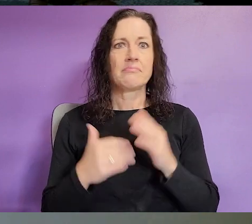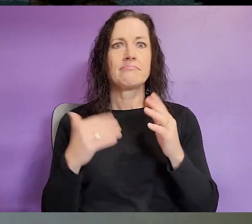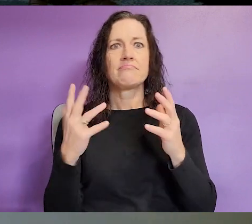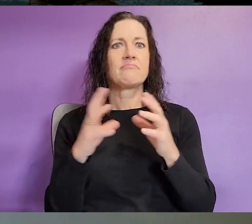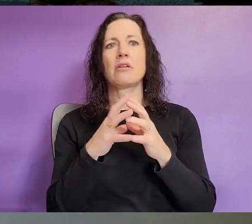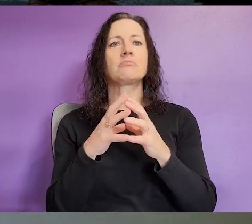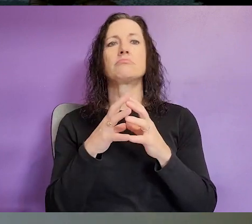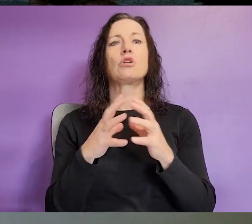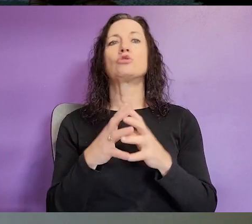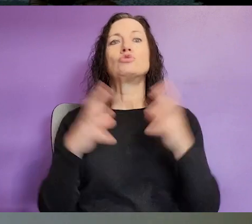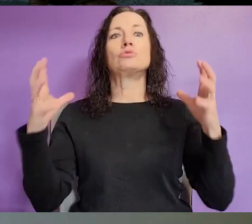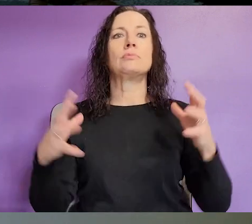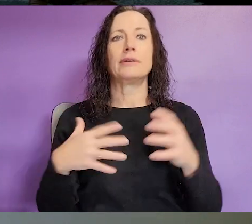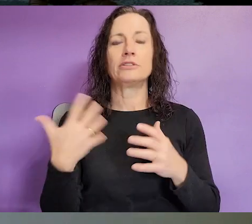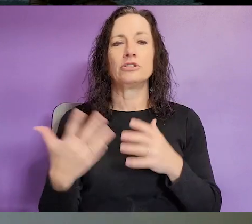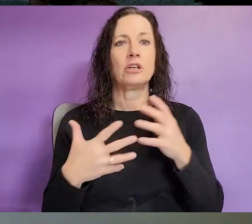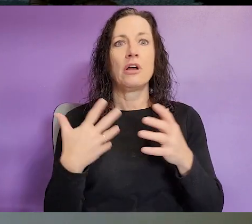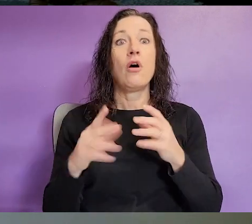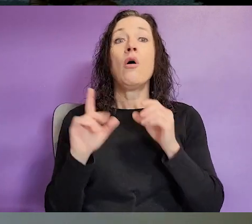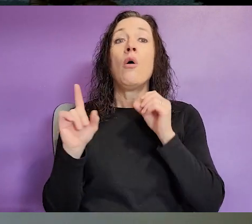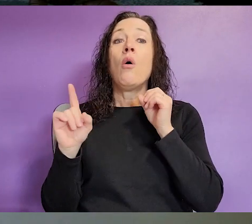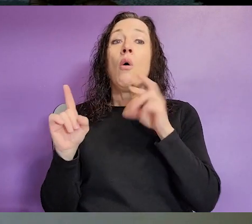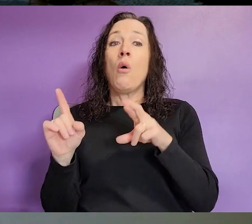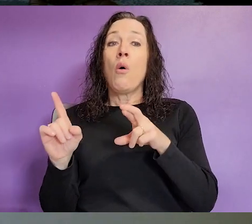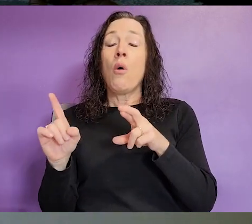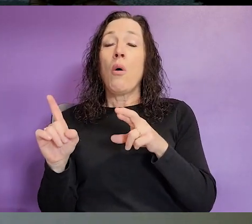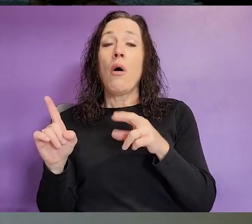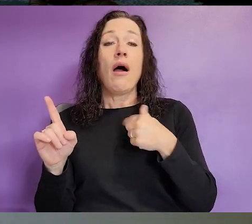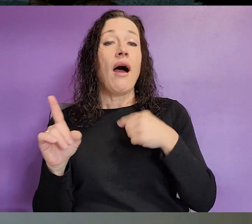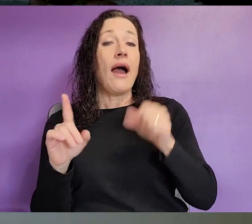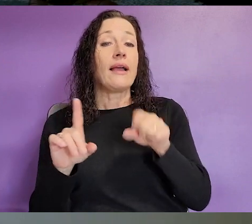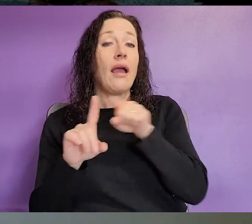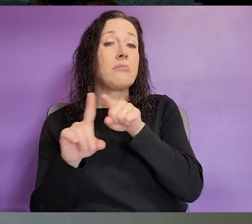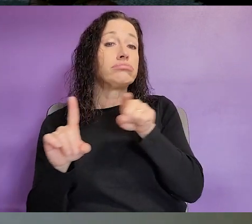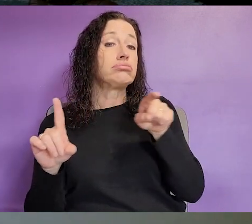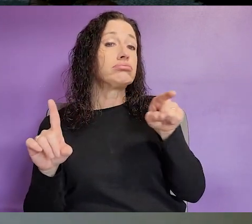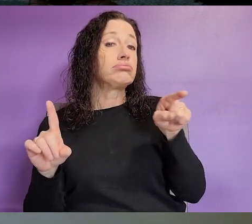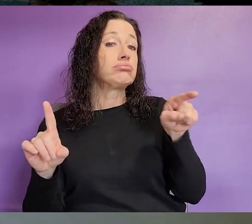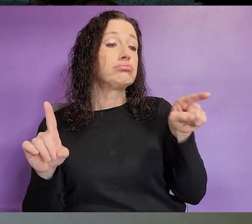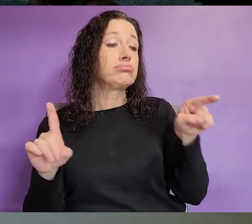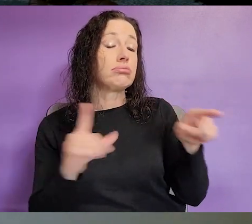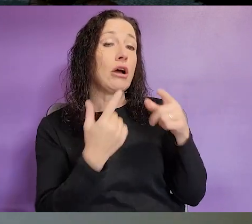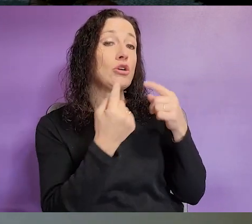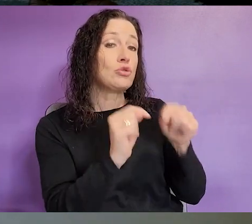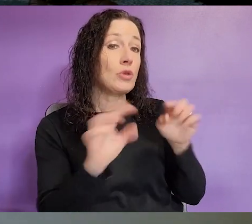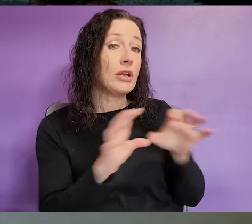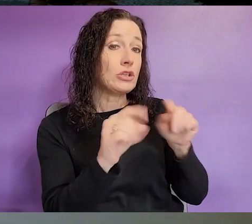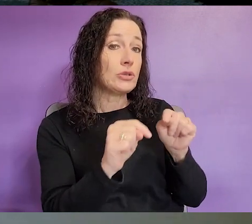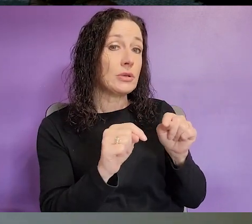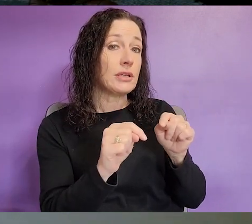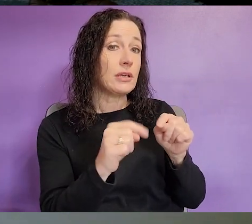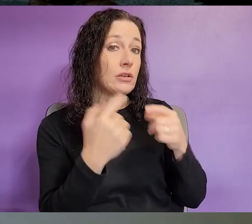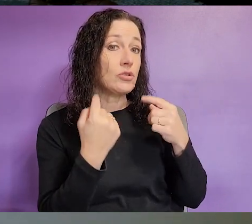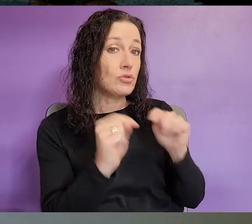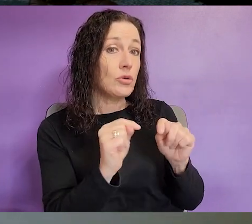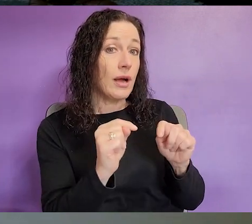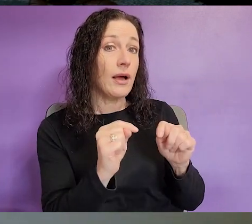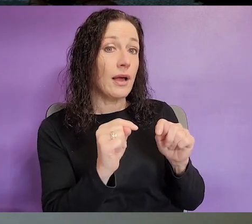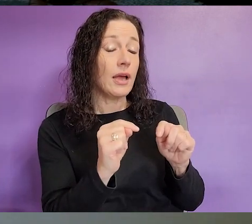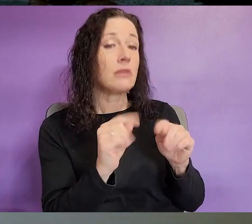It's too much. Too much. Or I can exaggerate and try to do that and